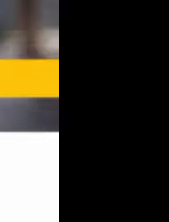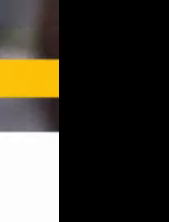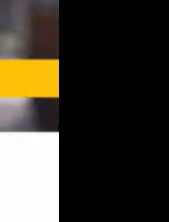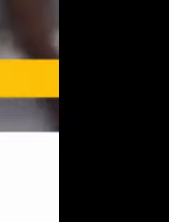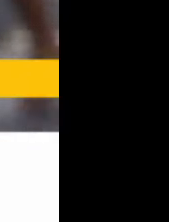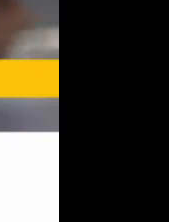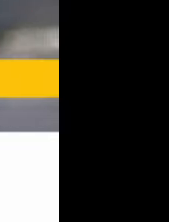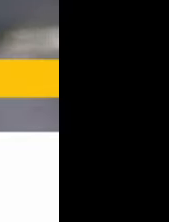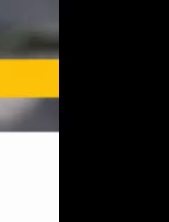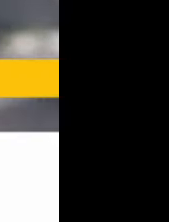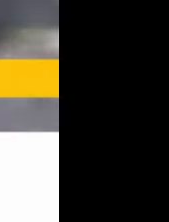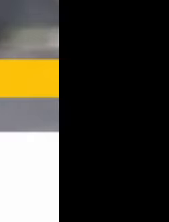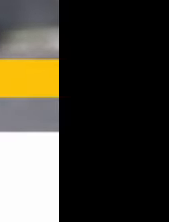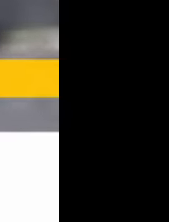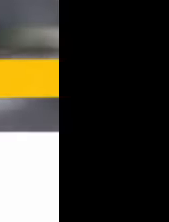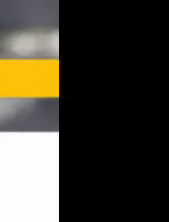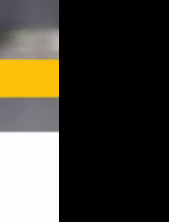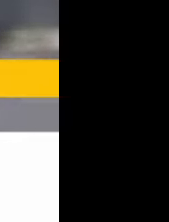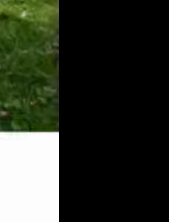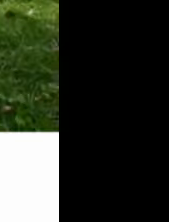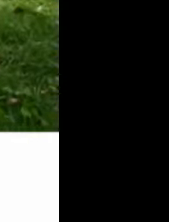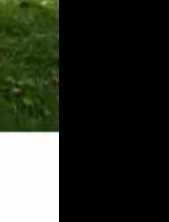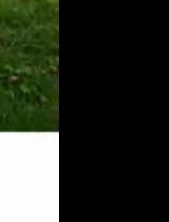others and make my grandchildren proud.